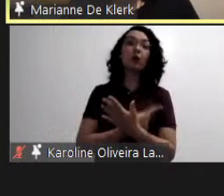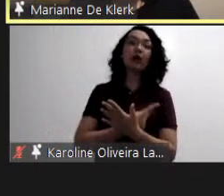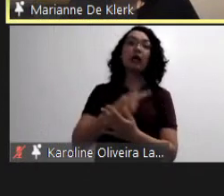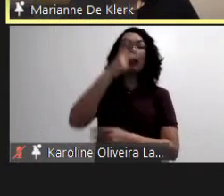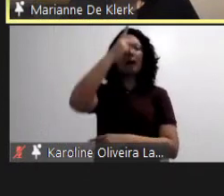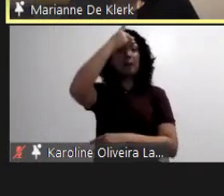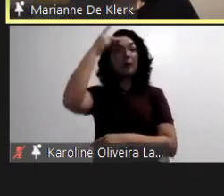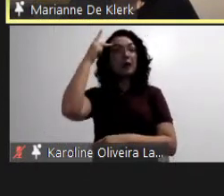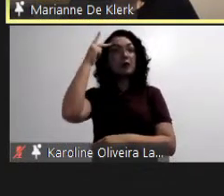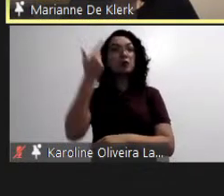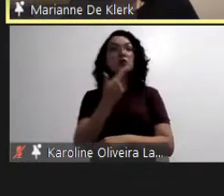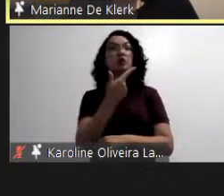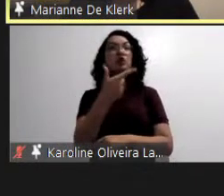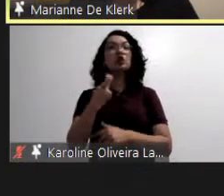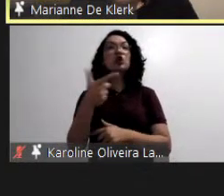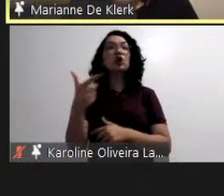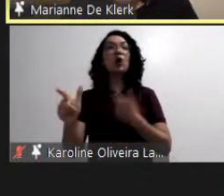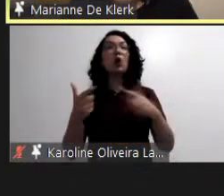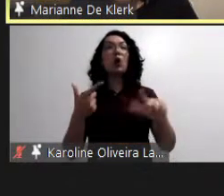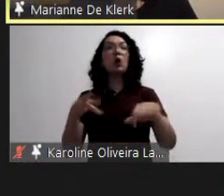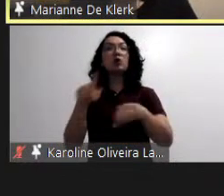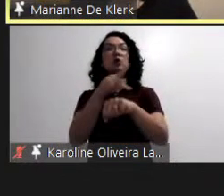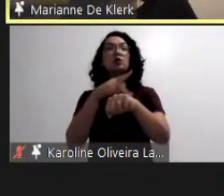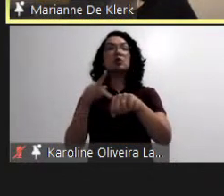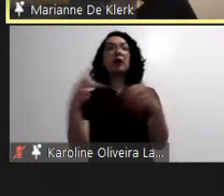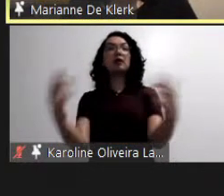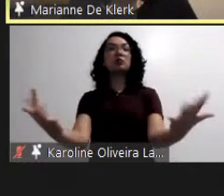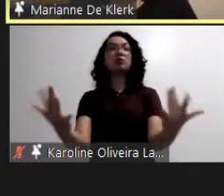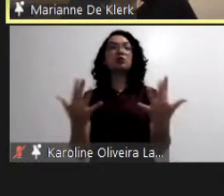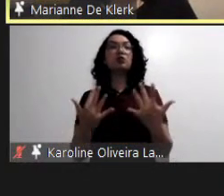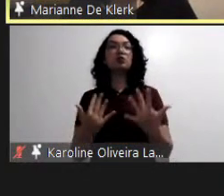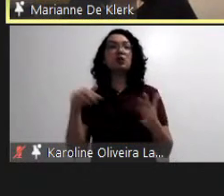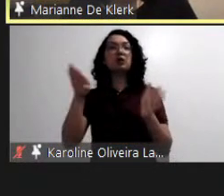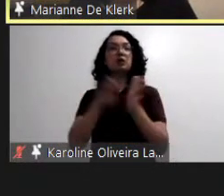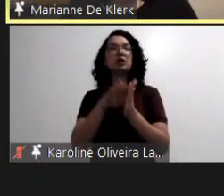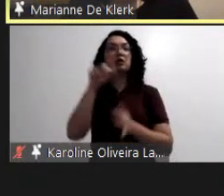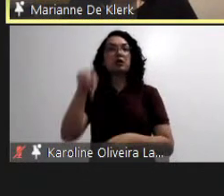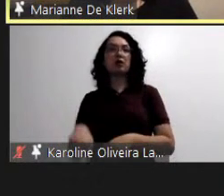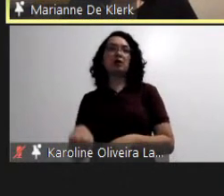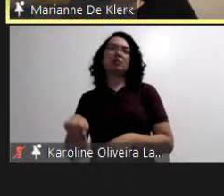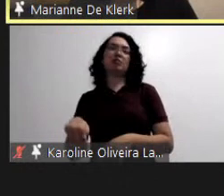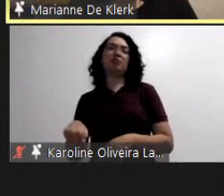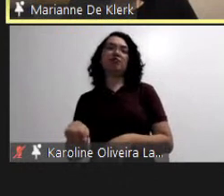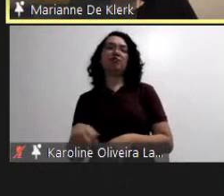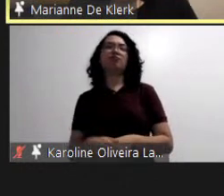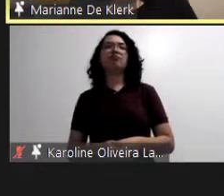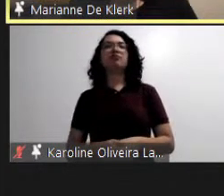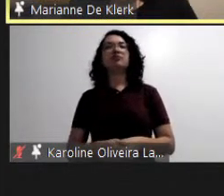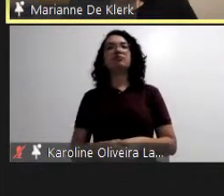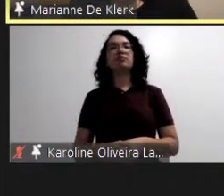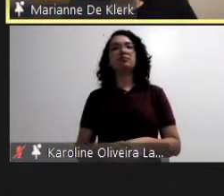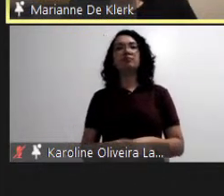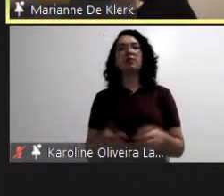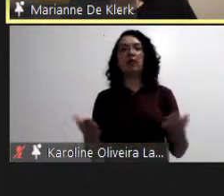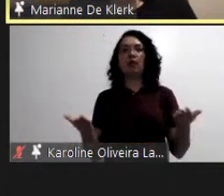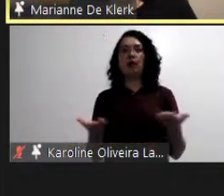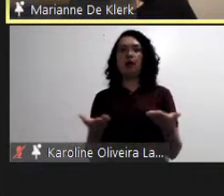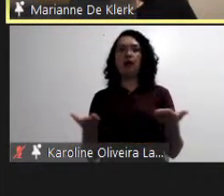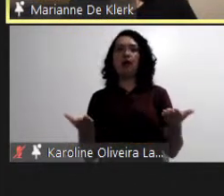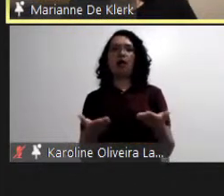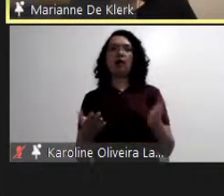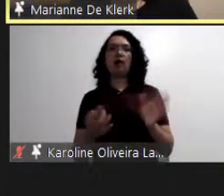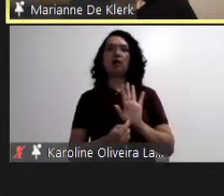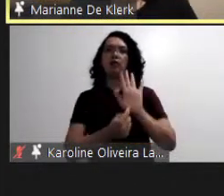urban renewal projects and forced removals can still be seen in the landscape. And it's actually quite devastating. The